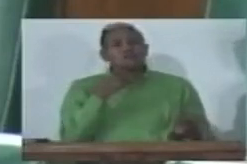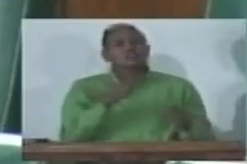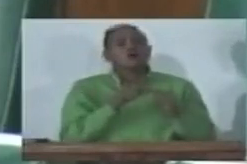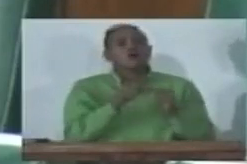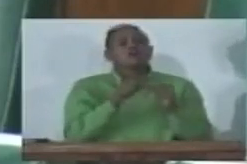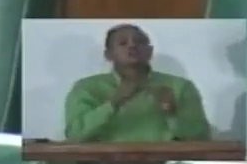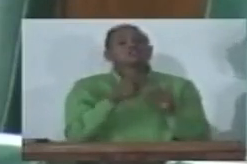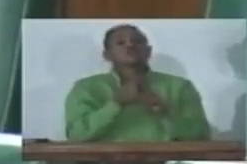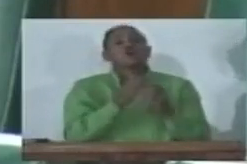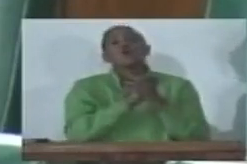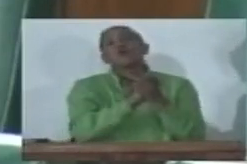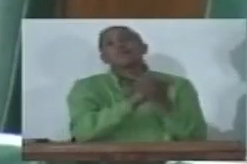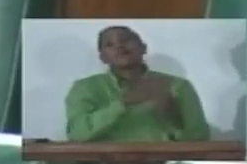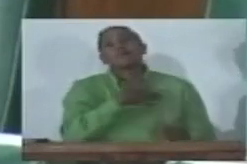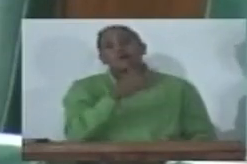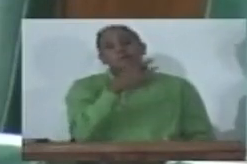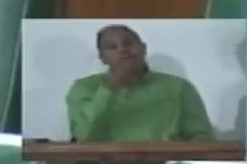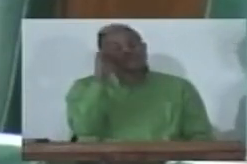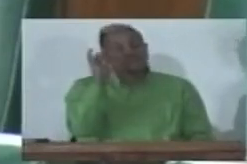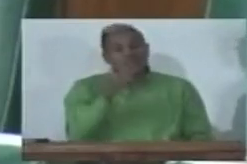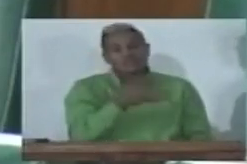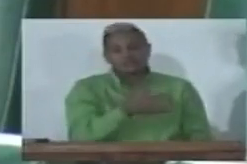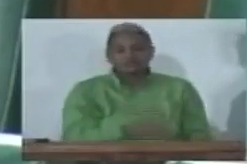to commend her for that.